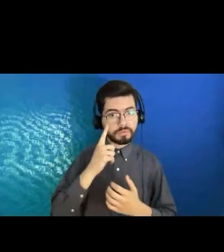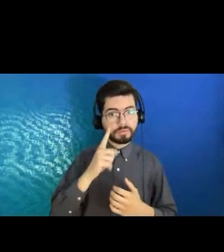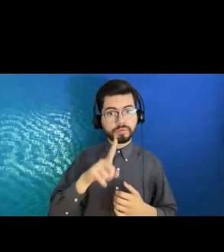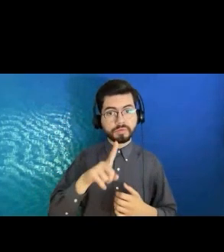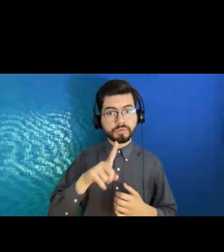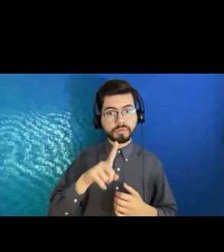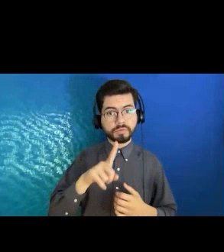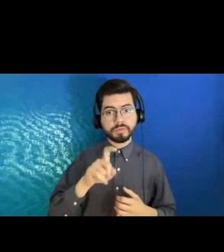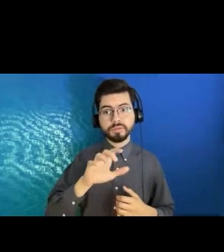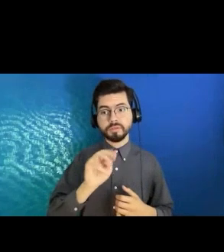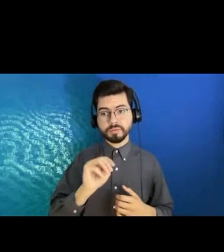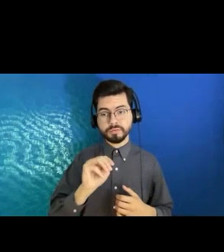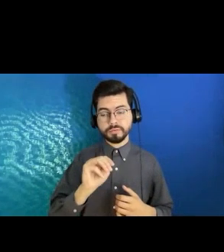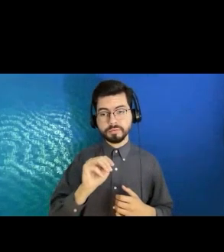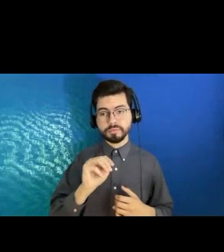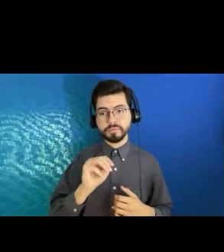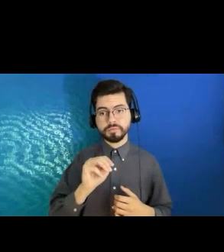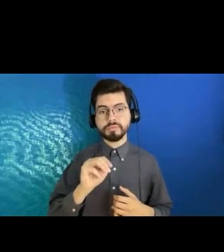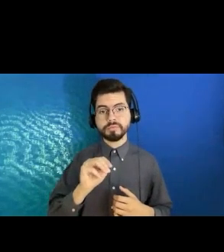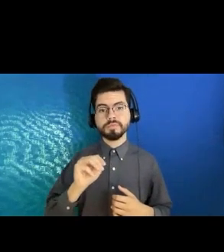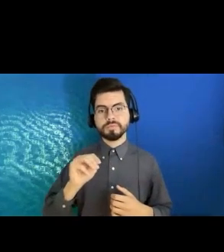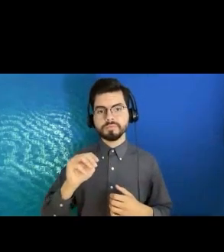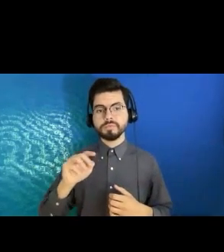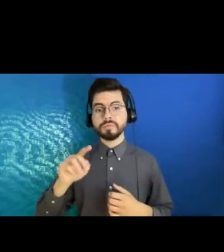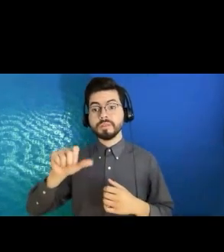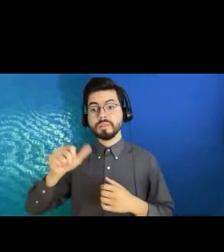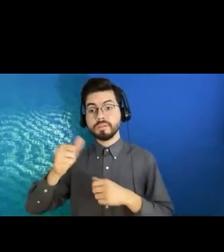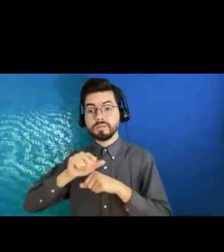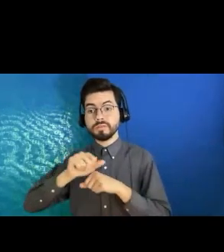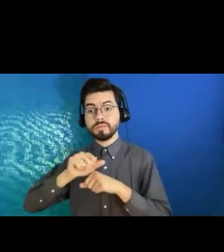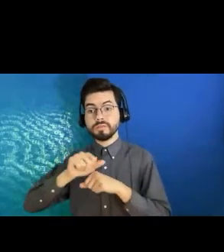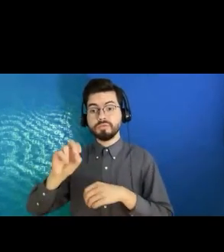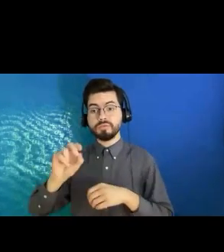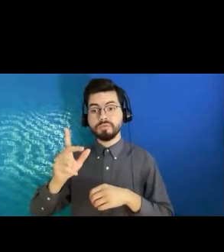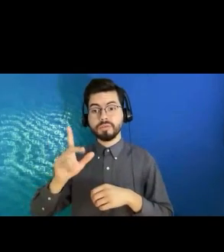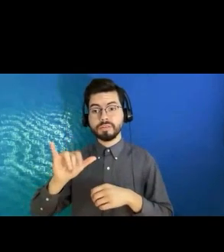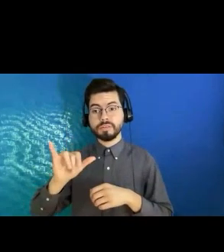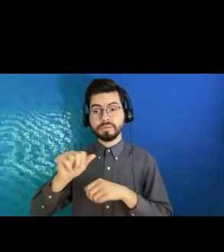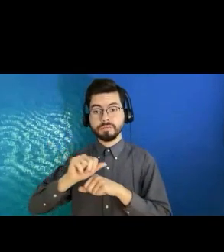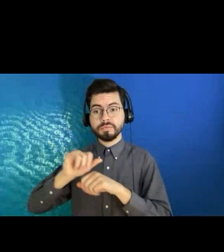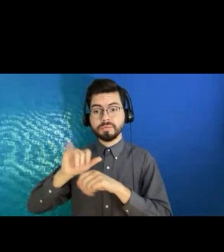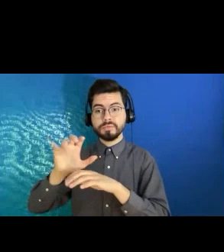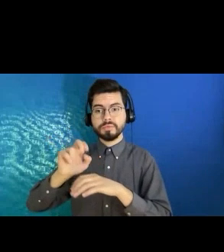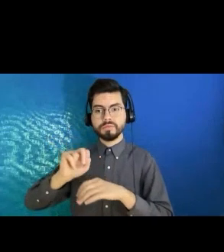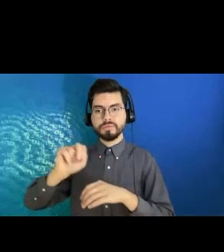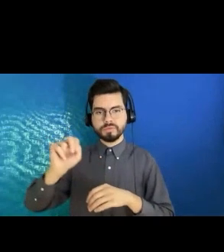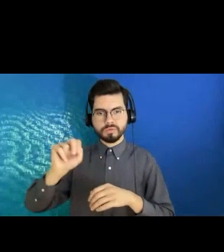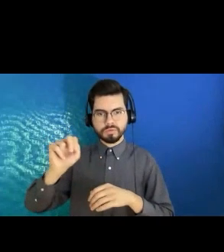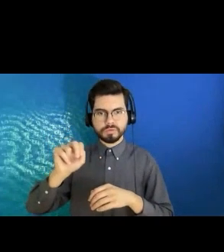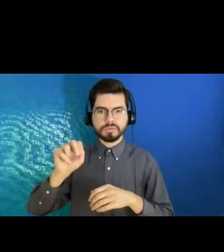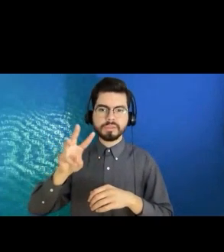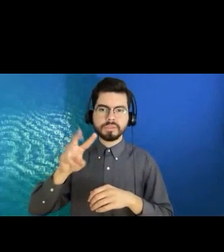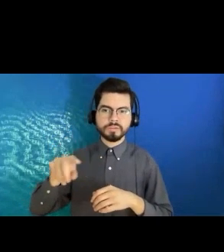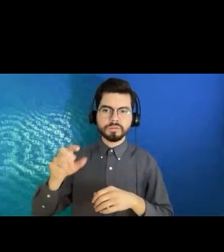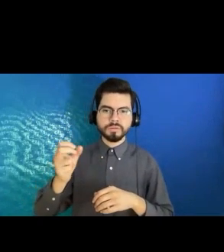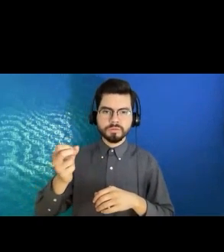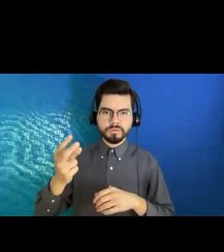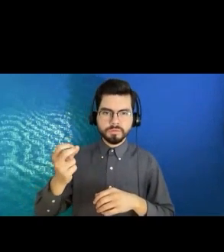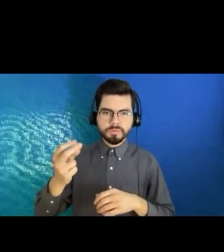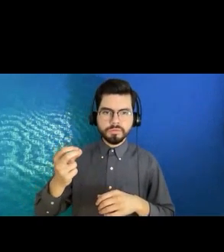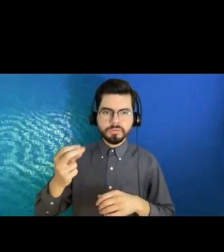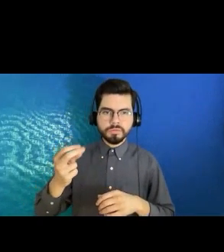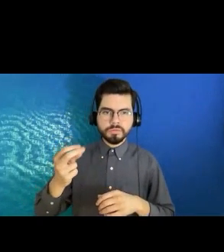higher than the rest of the northern Rocky Mountains, which averages about 6 to 12 black bears per 100 square kilometers. So